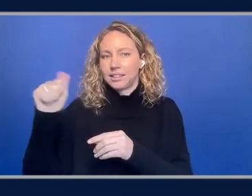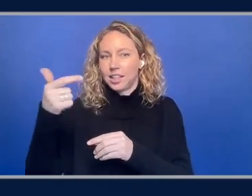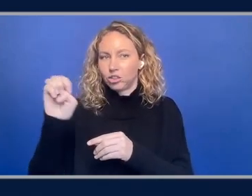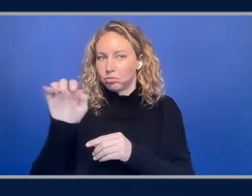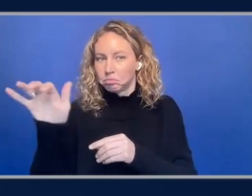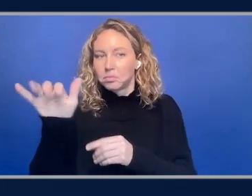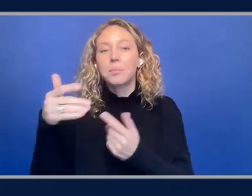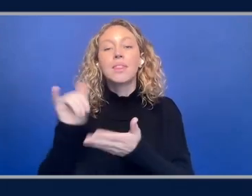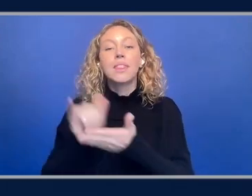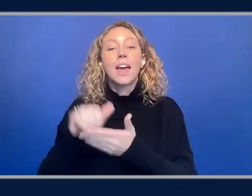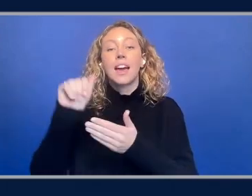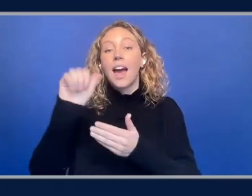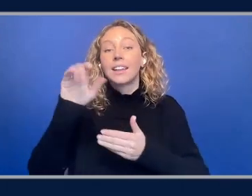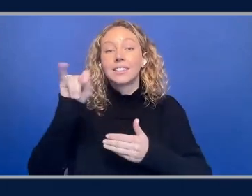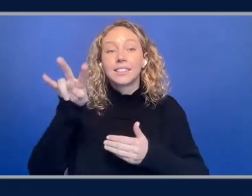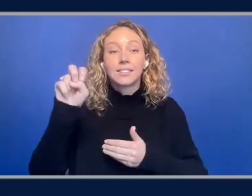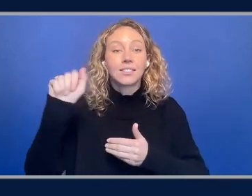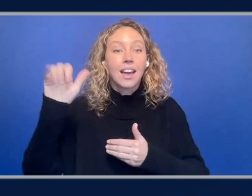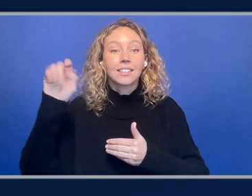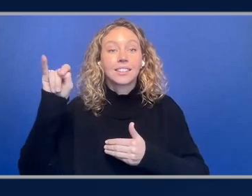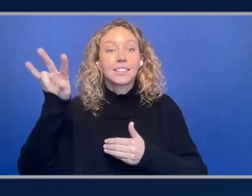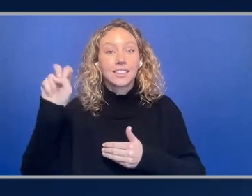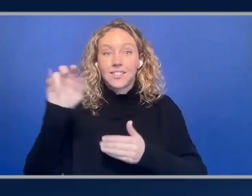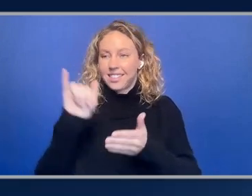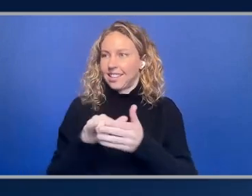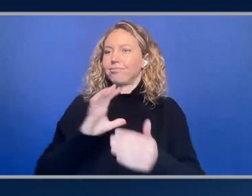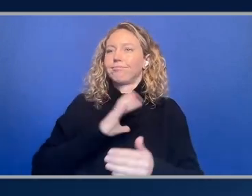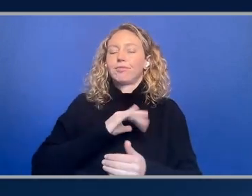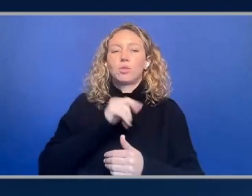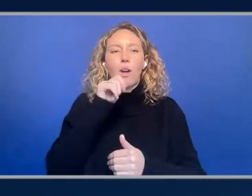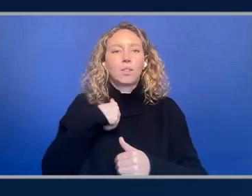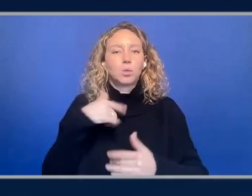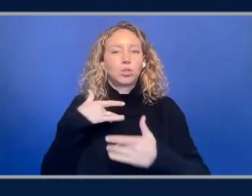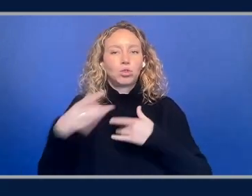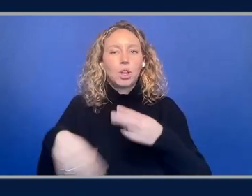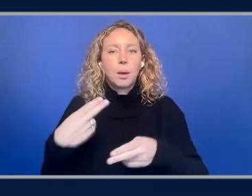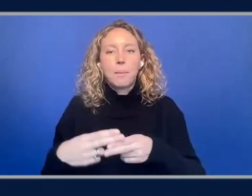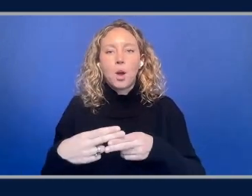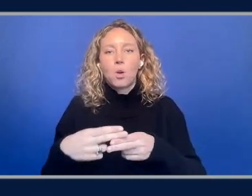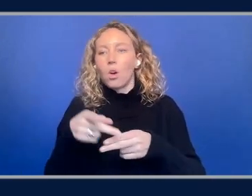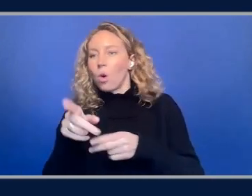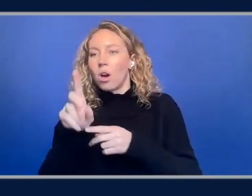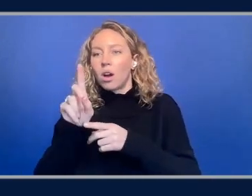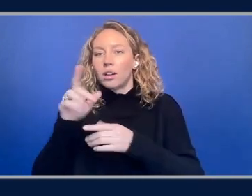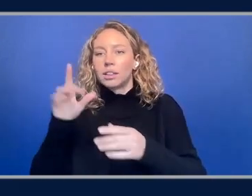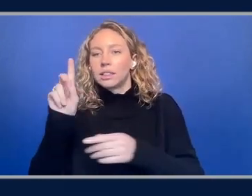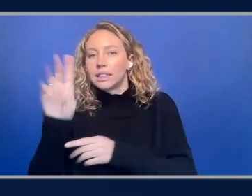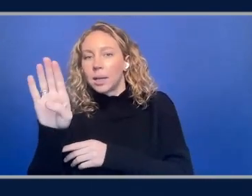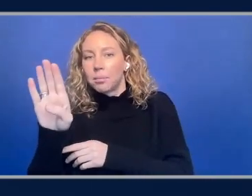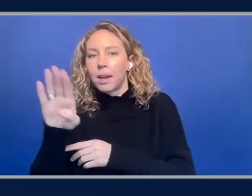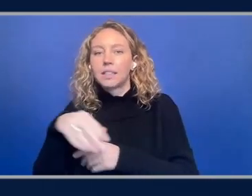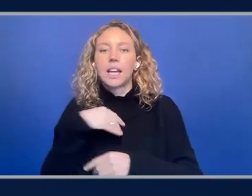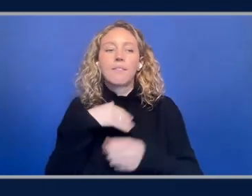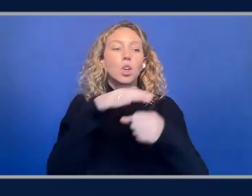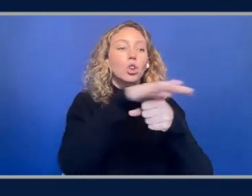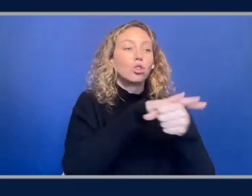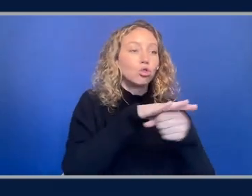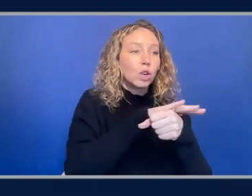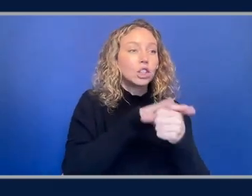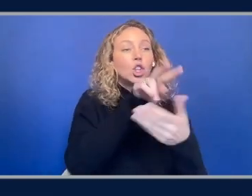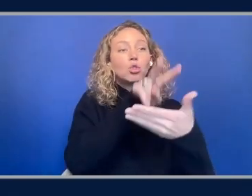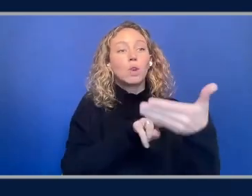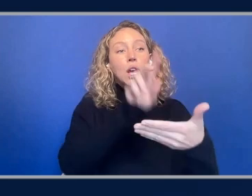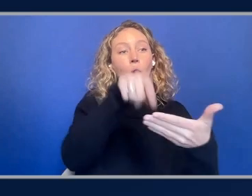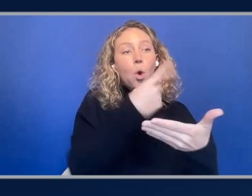active, you don't really have to worry where, like failing over the database or have a region read-write, another region read-only. You can